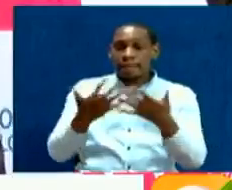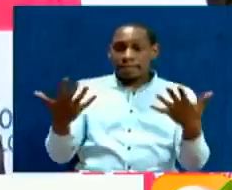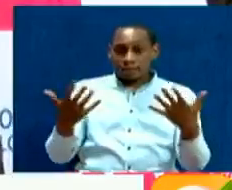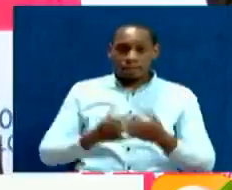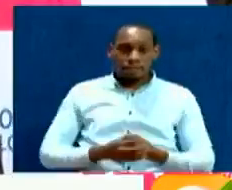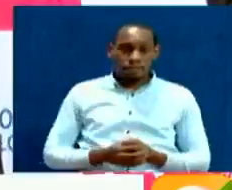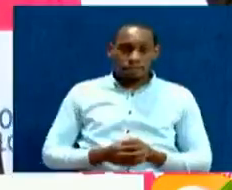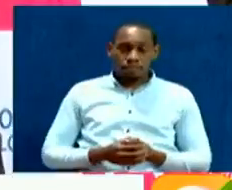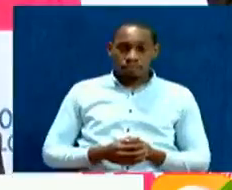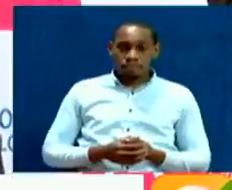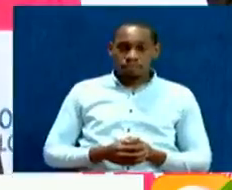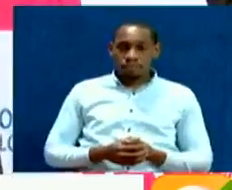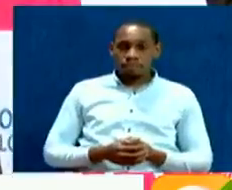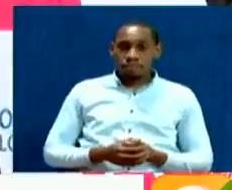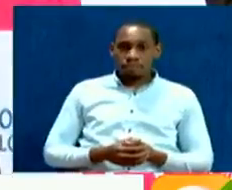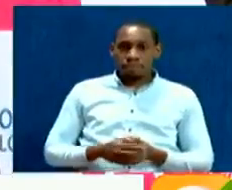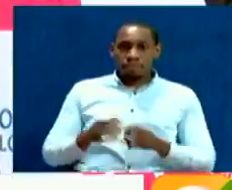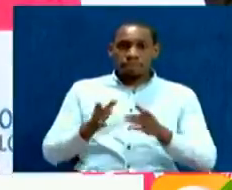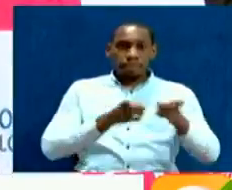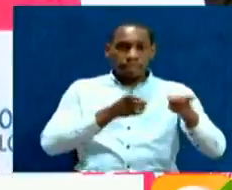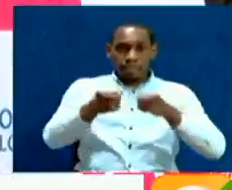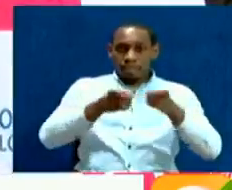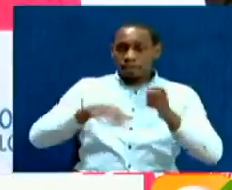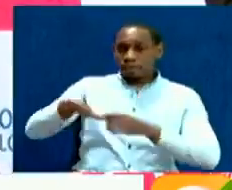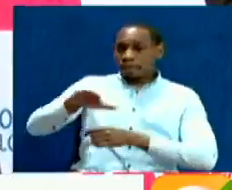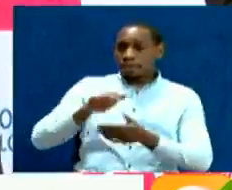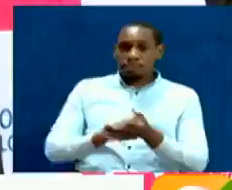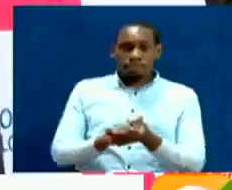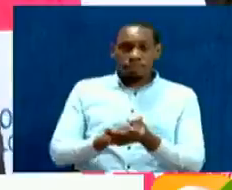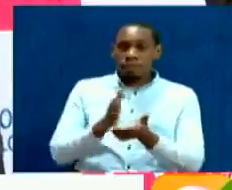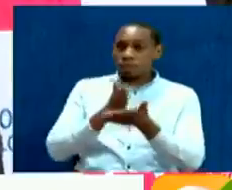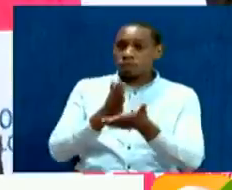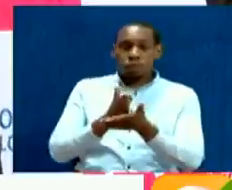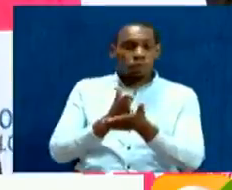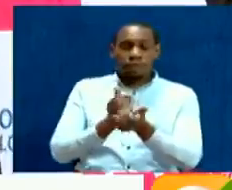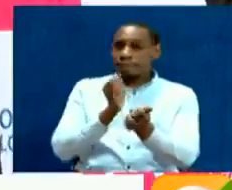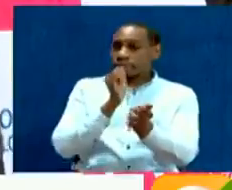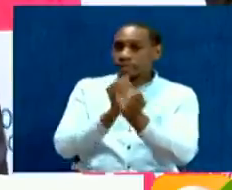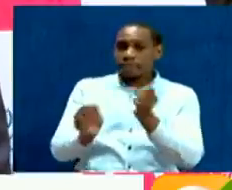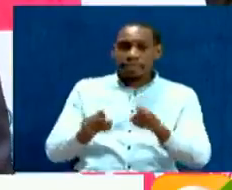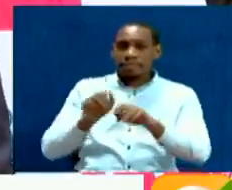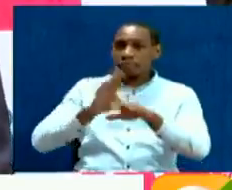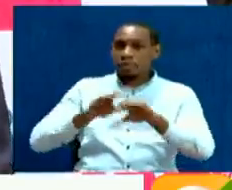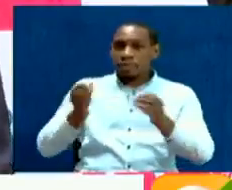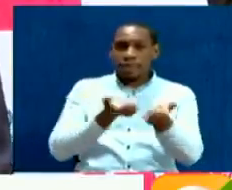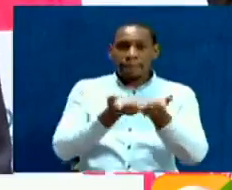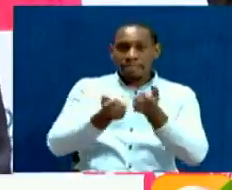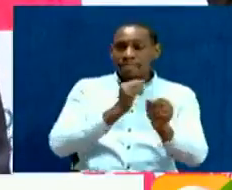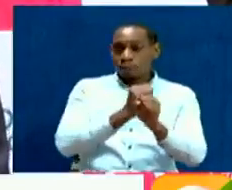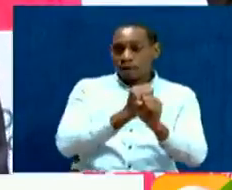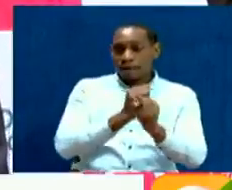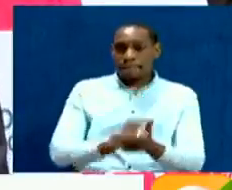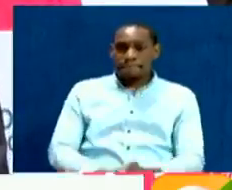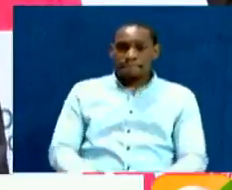materials. The regulatory environment is becoming punitive and unconducive for business